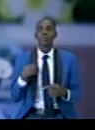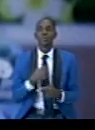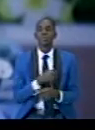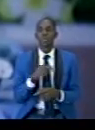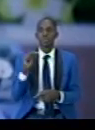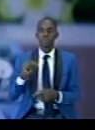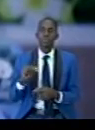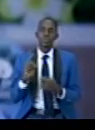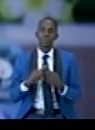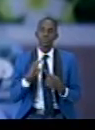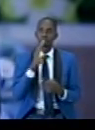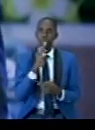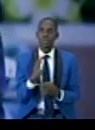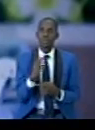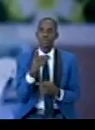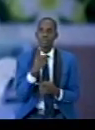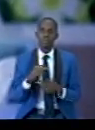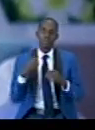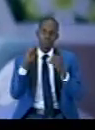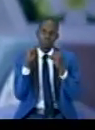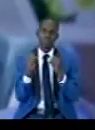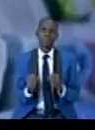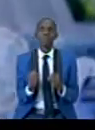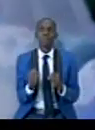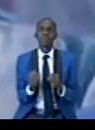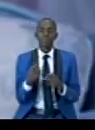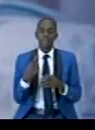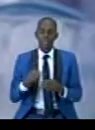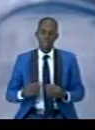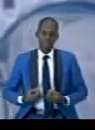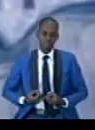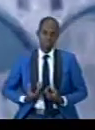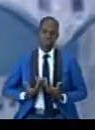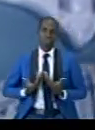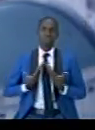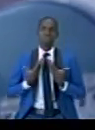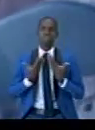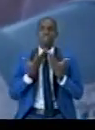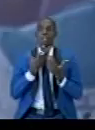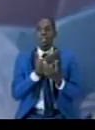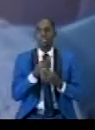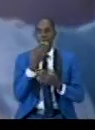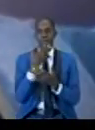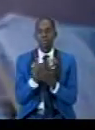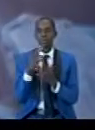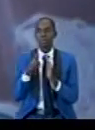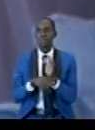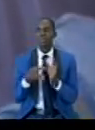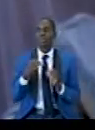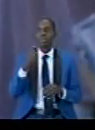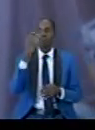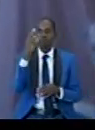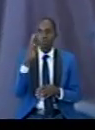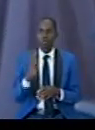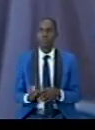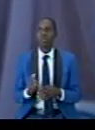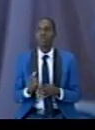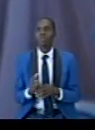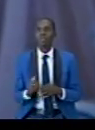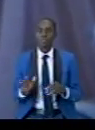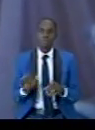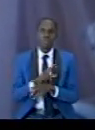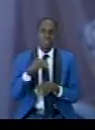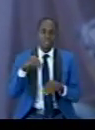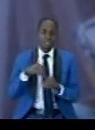be, the power, the inspiration, and the goodness of God revealed in these